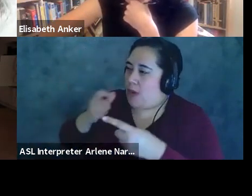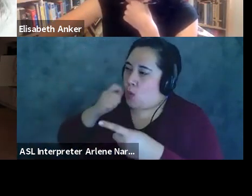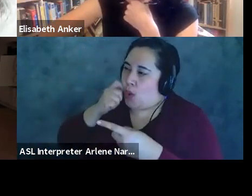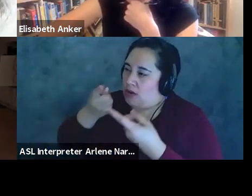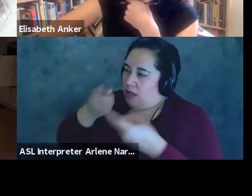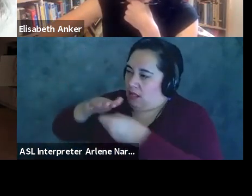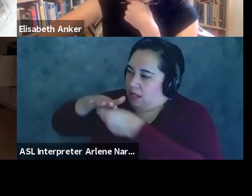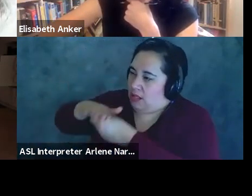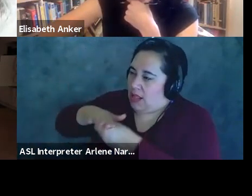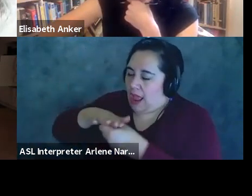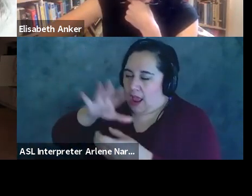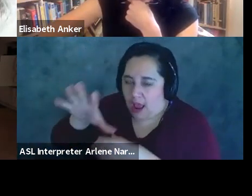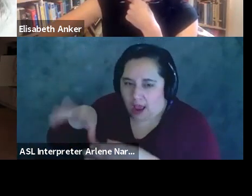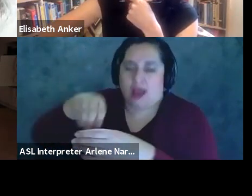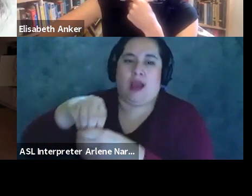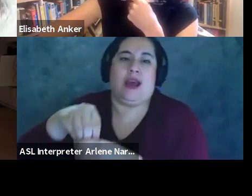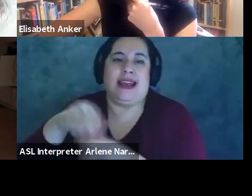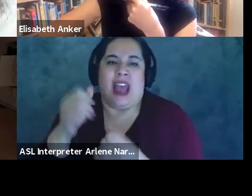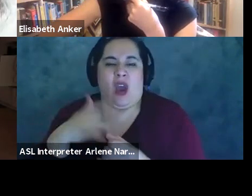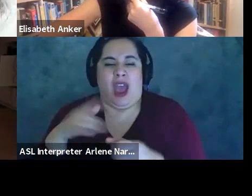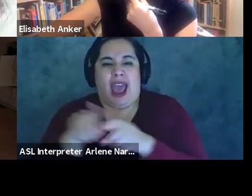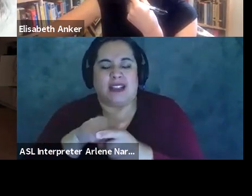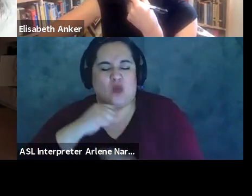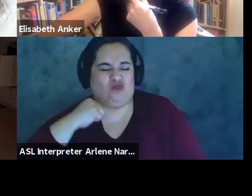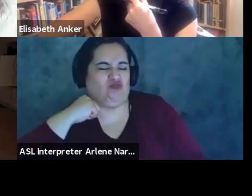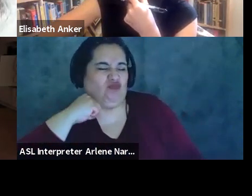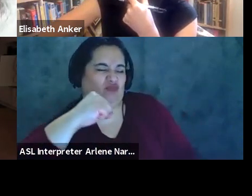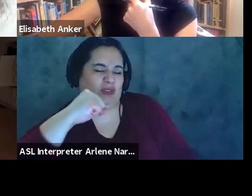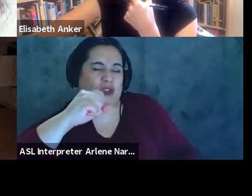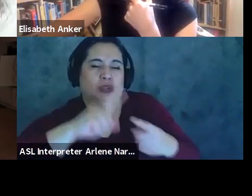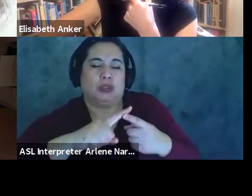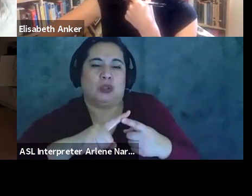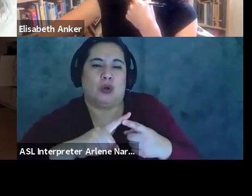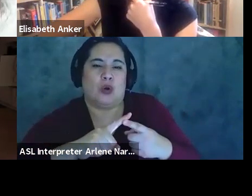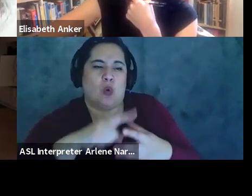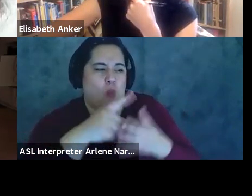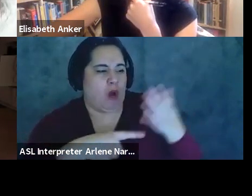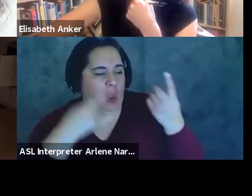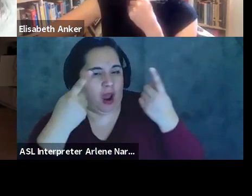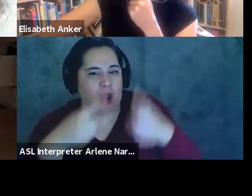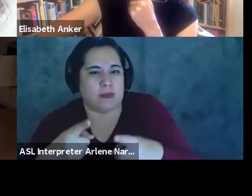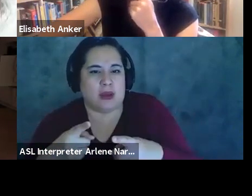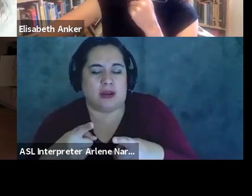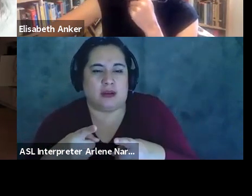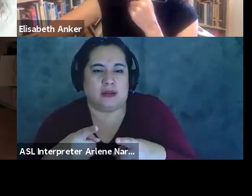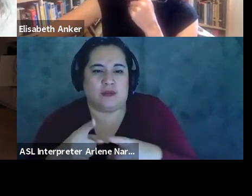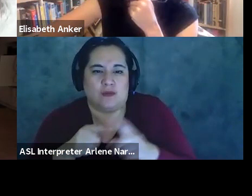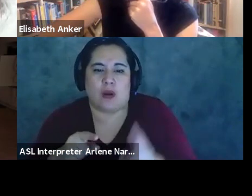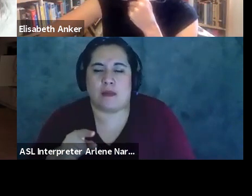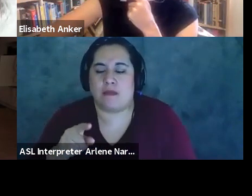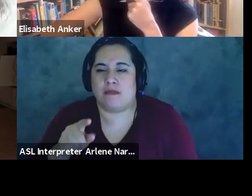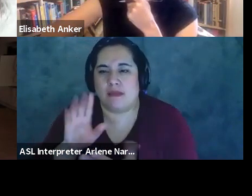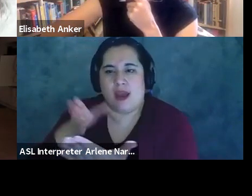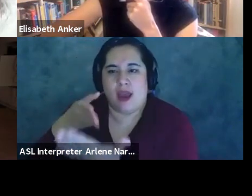as a kind of resistance to the logics that came out of the anti-colonial